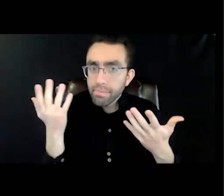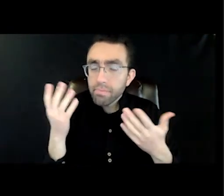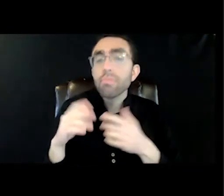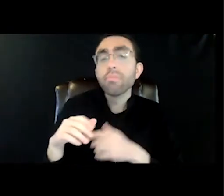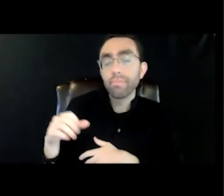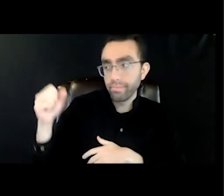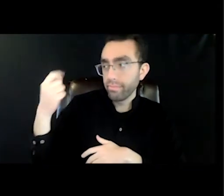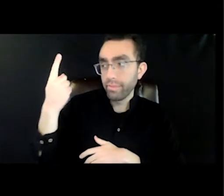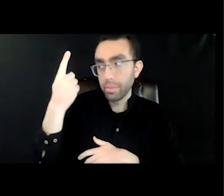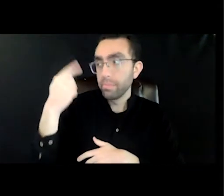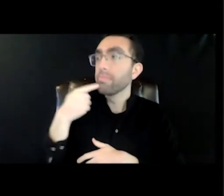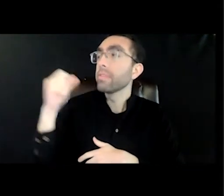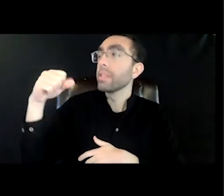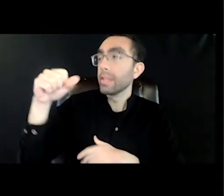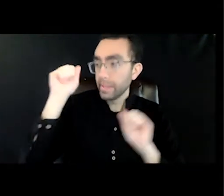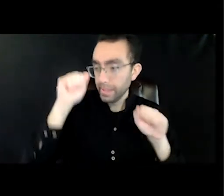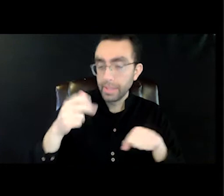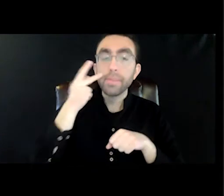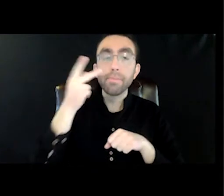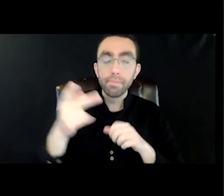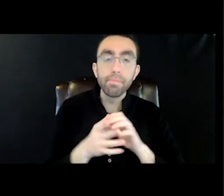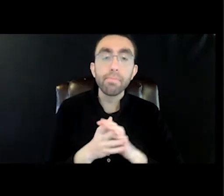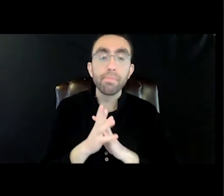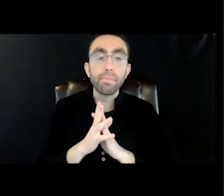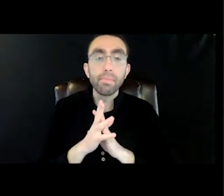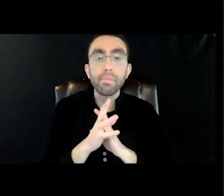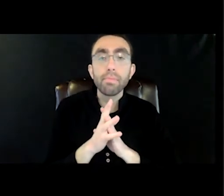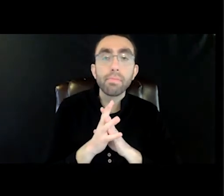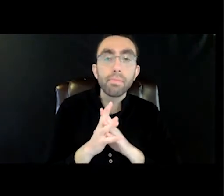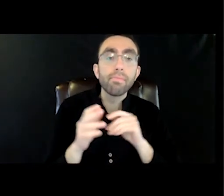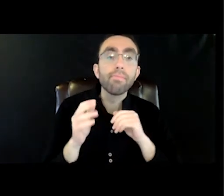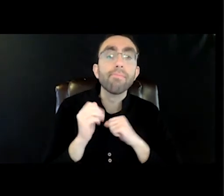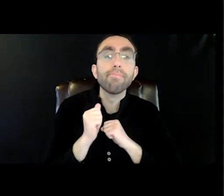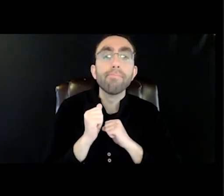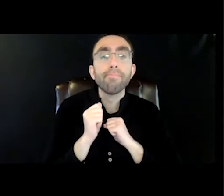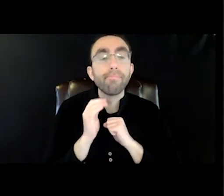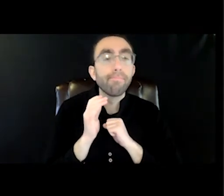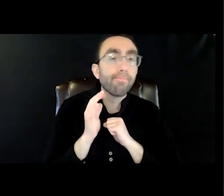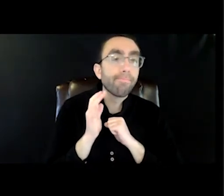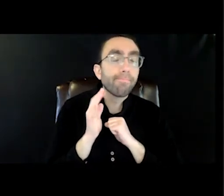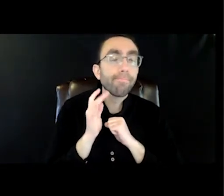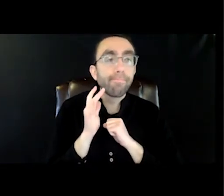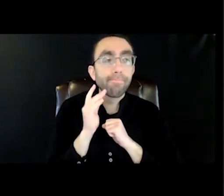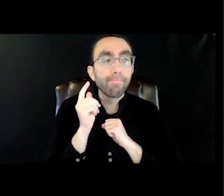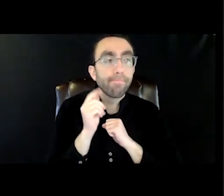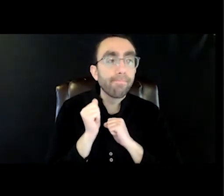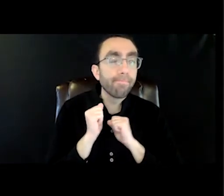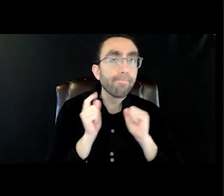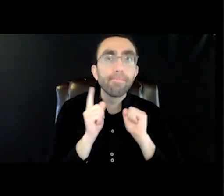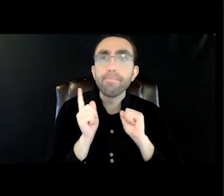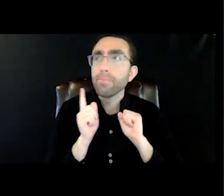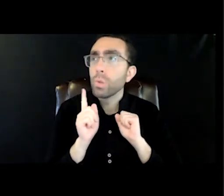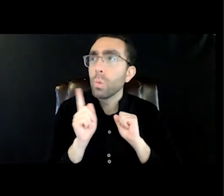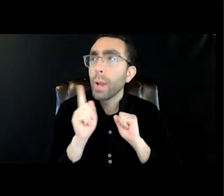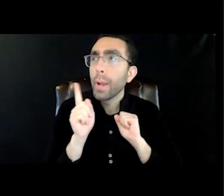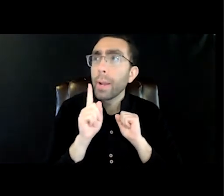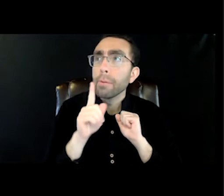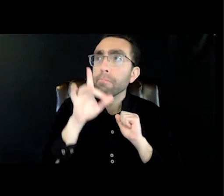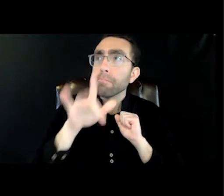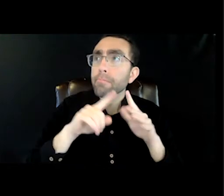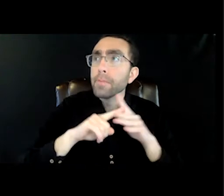Yeah, we can see it, Aletta. Okay, beautiful. Yeah. And, oh no, where's the present button? Right